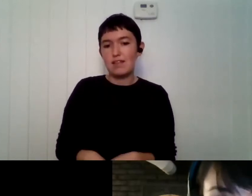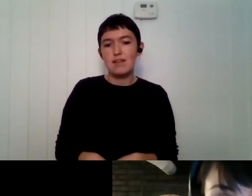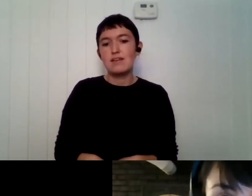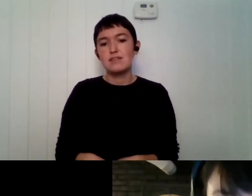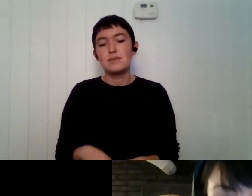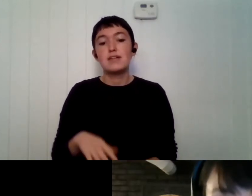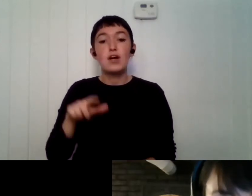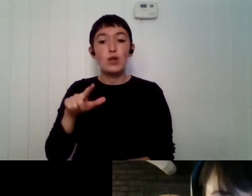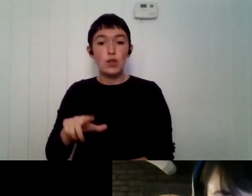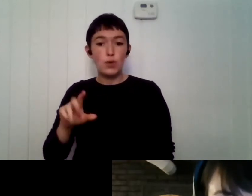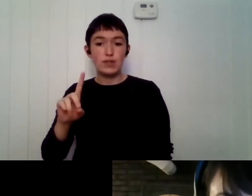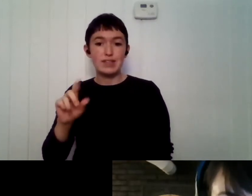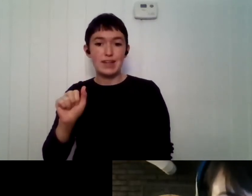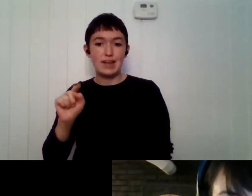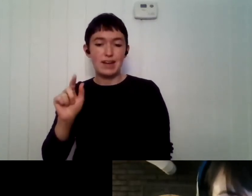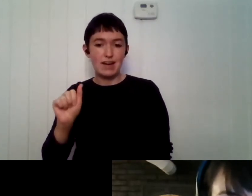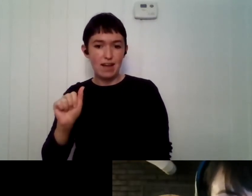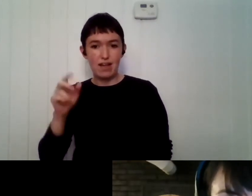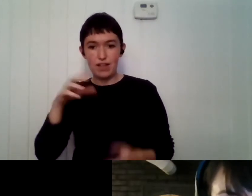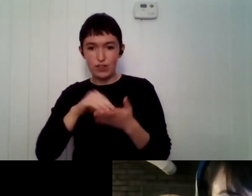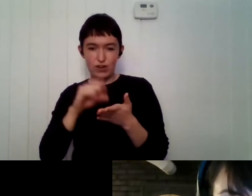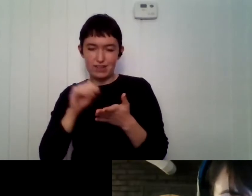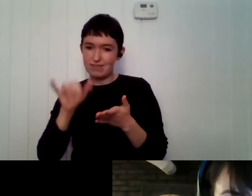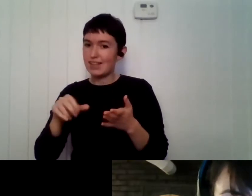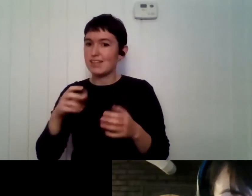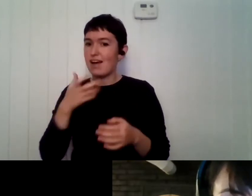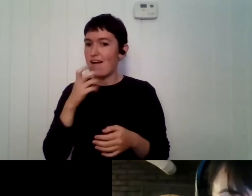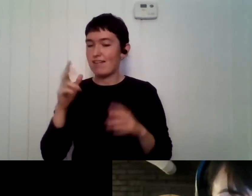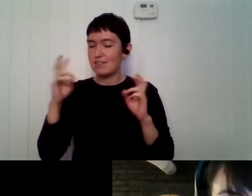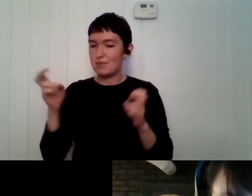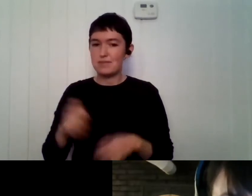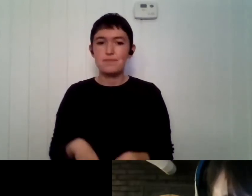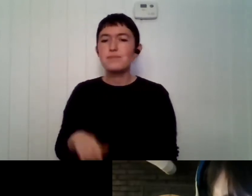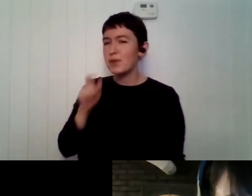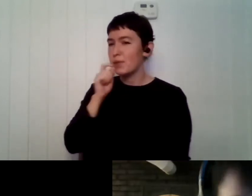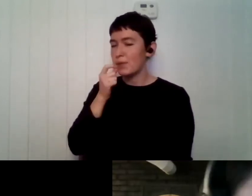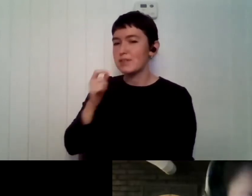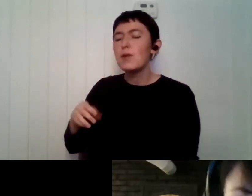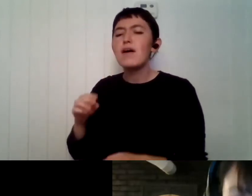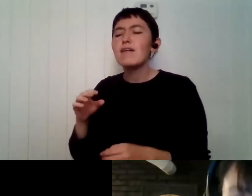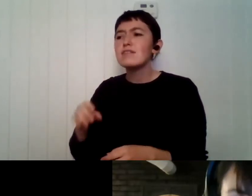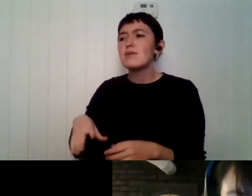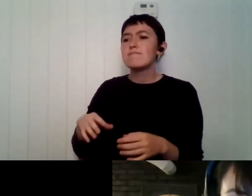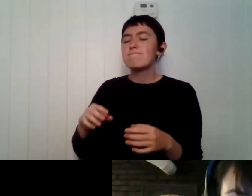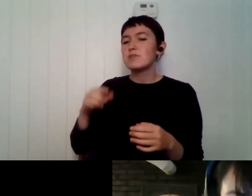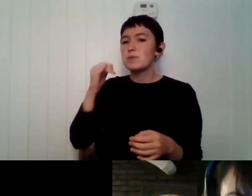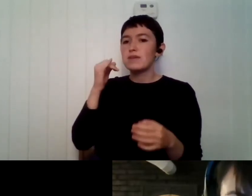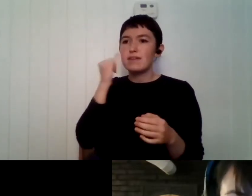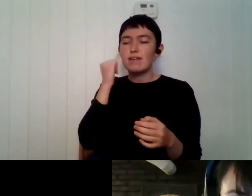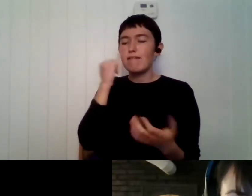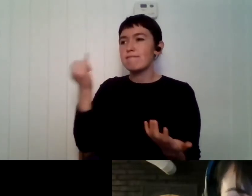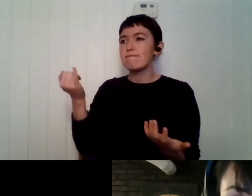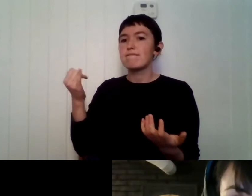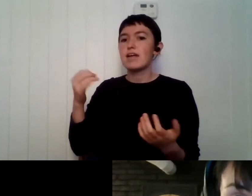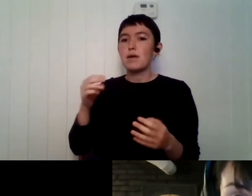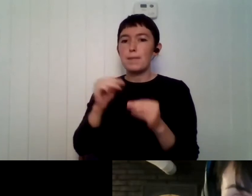hot topic. Very cool. So like of the molecules that the computer program spits out, let's say, you know, you're